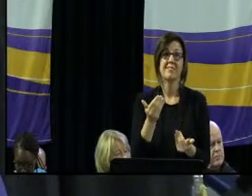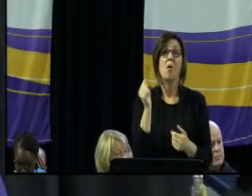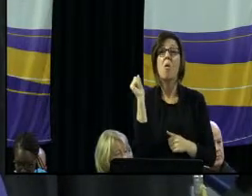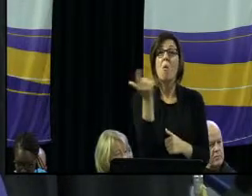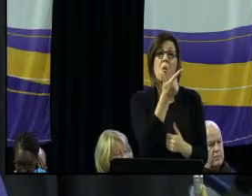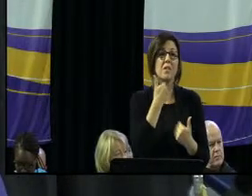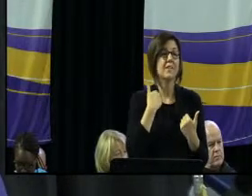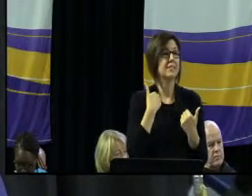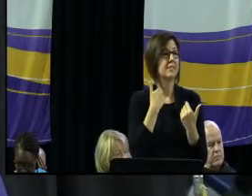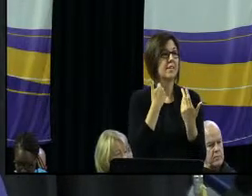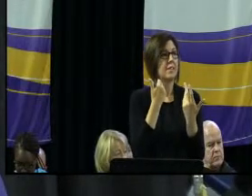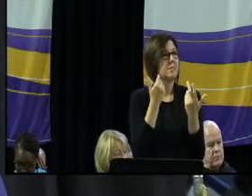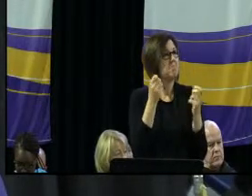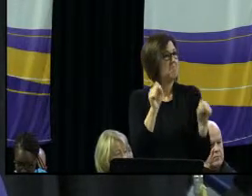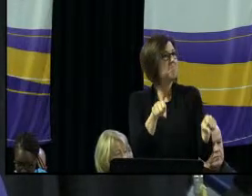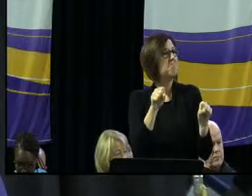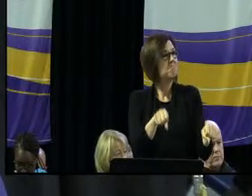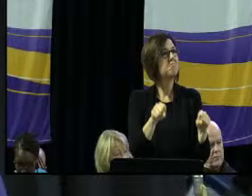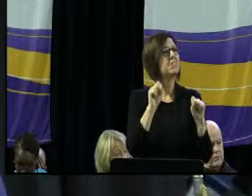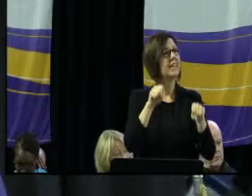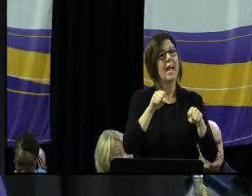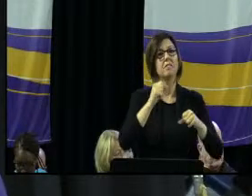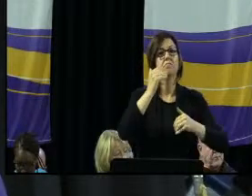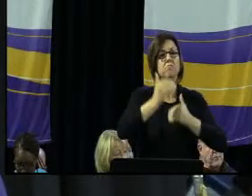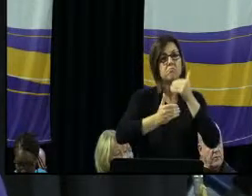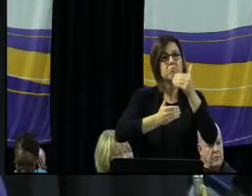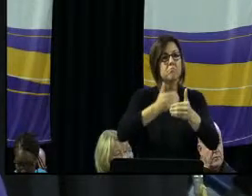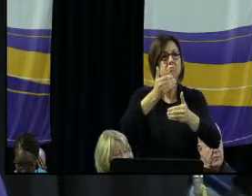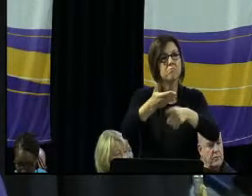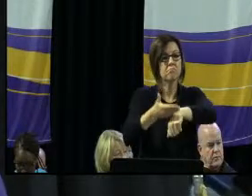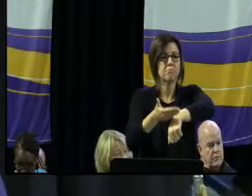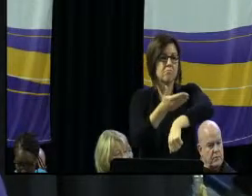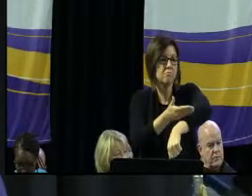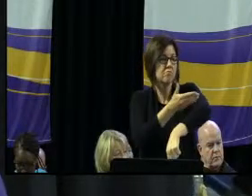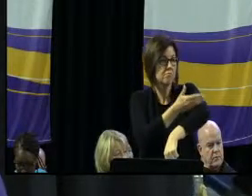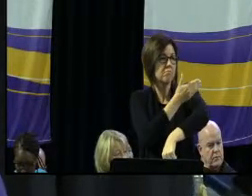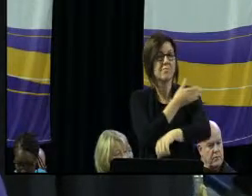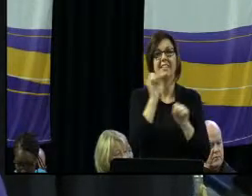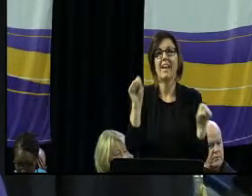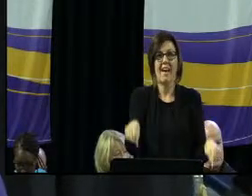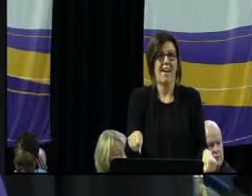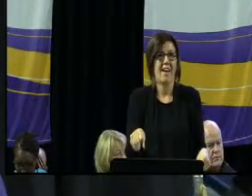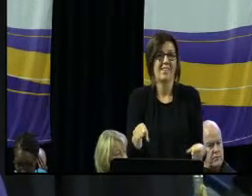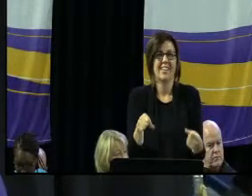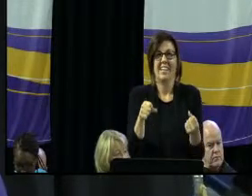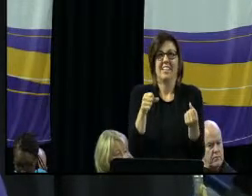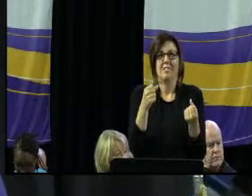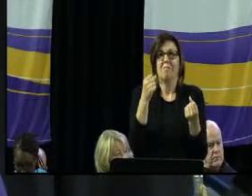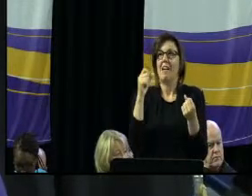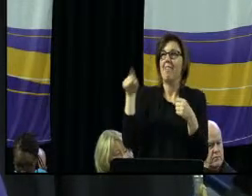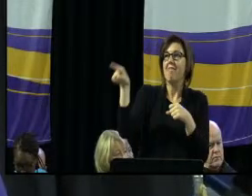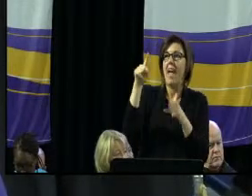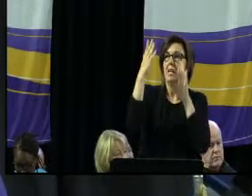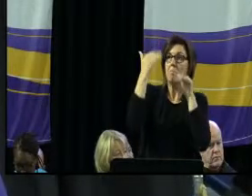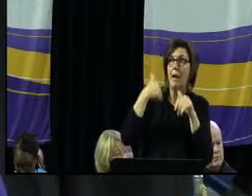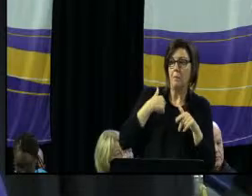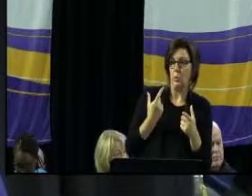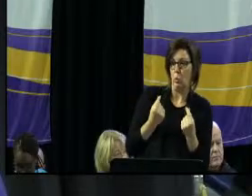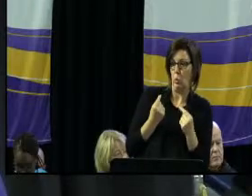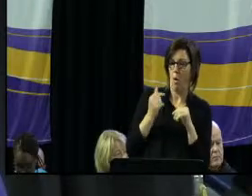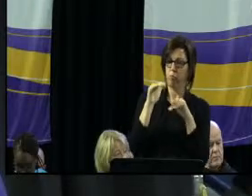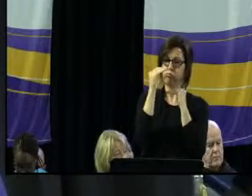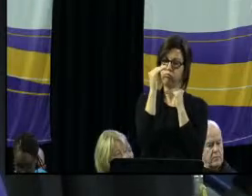behind the limits we set for ourselves in high school, the expectations others had of us and we had of ourselves. I challenge the class